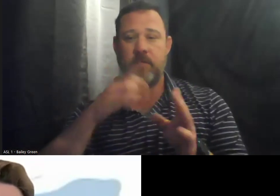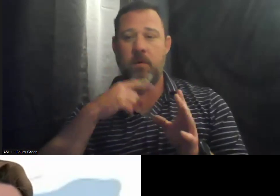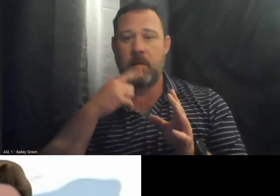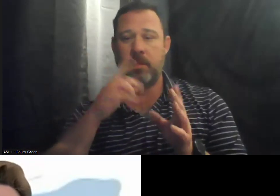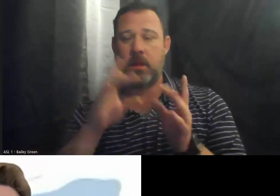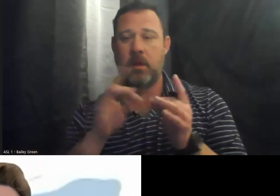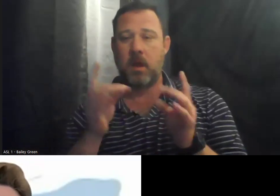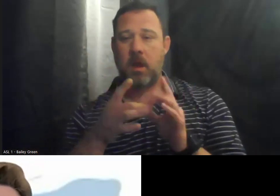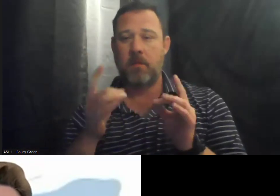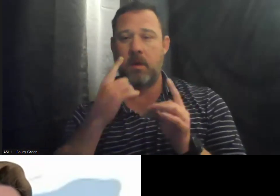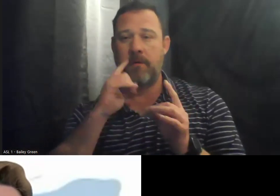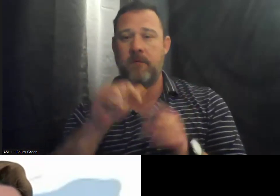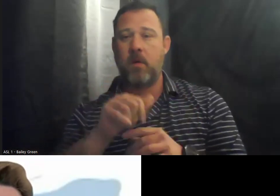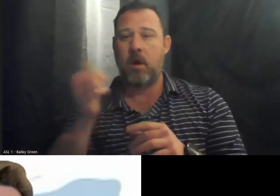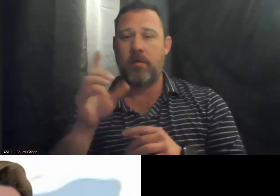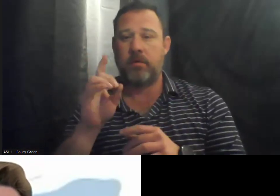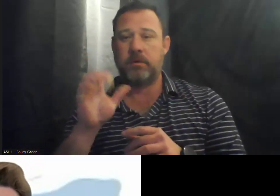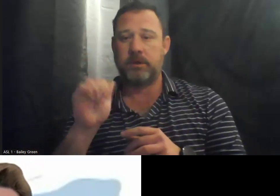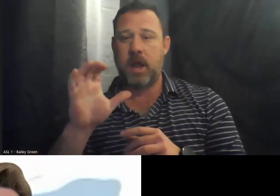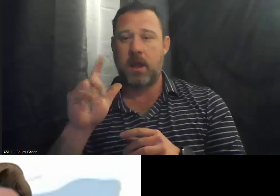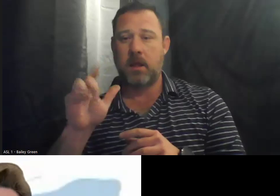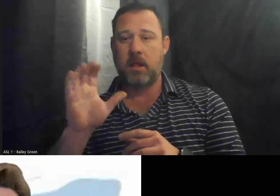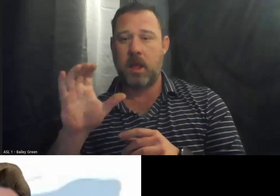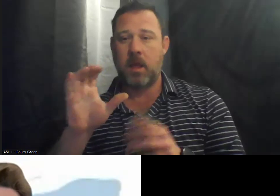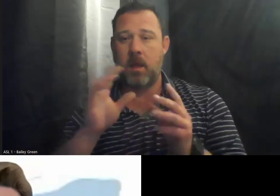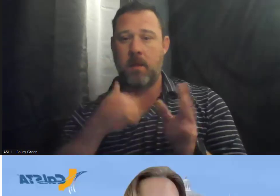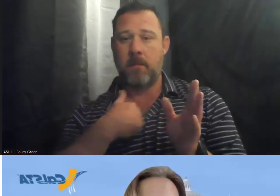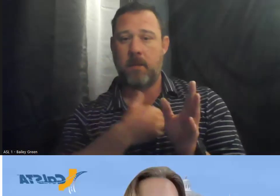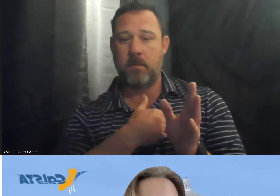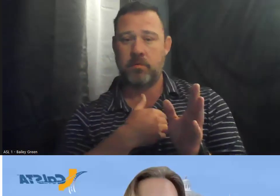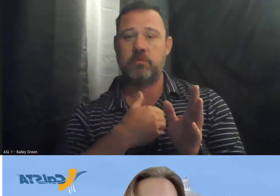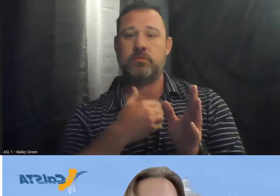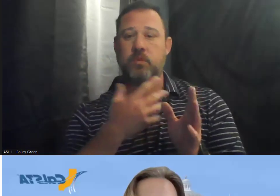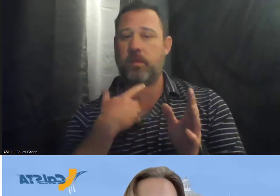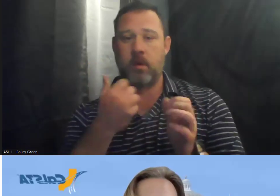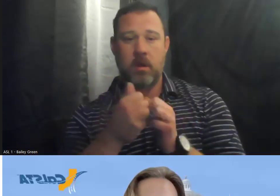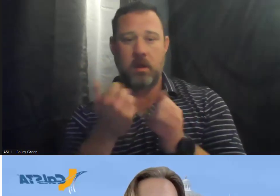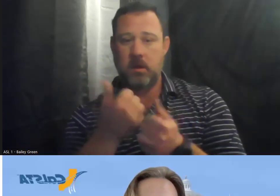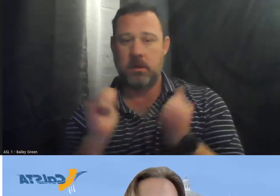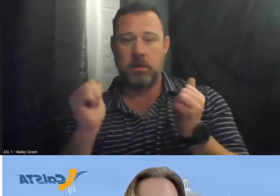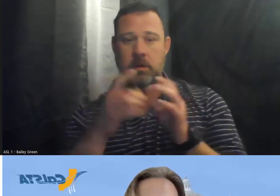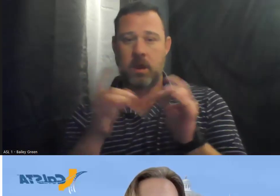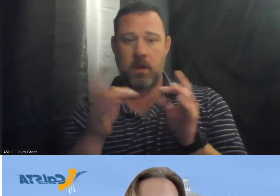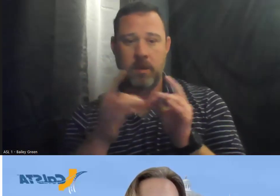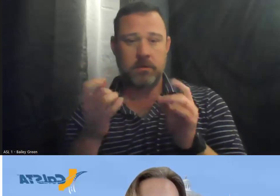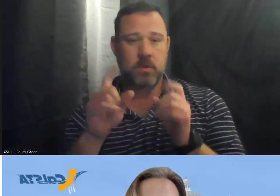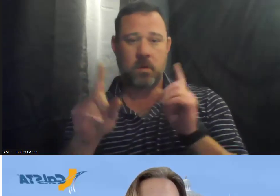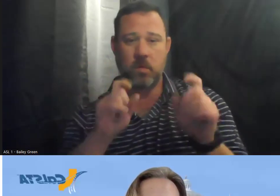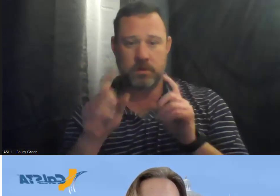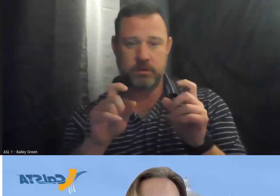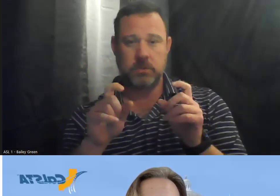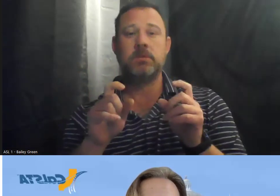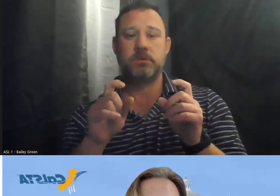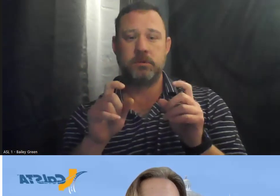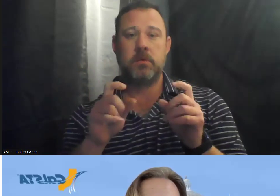comment for other DACLAC members to weigh in with comments or ask questions. So